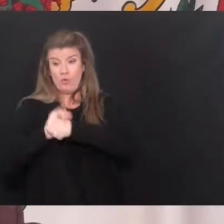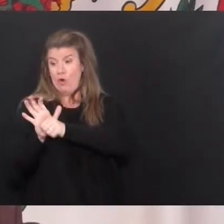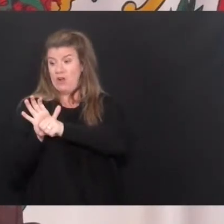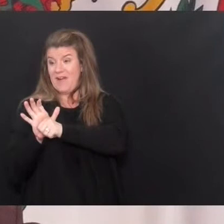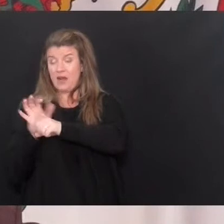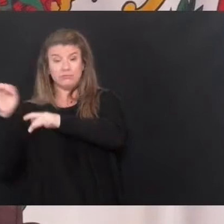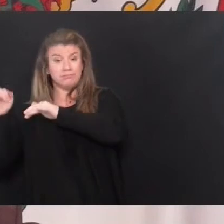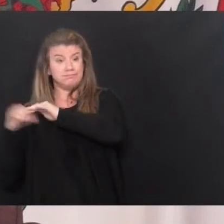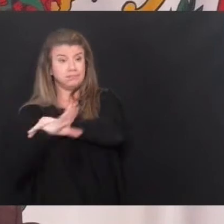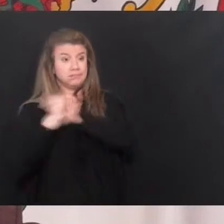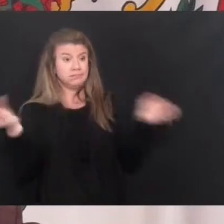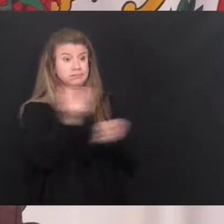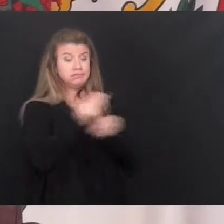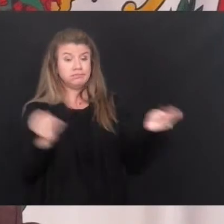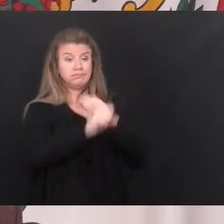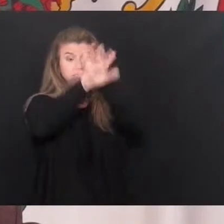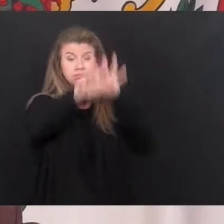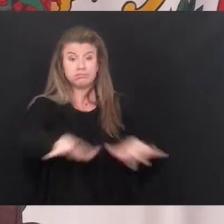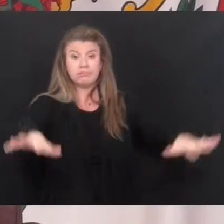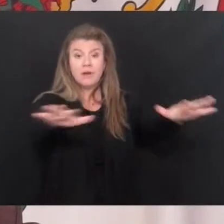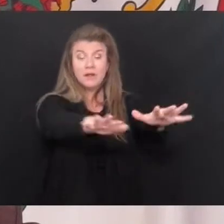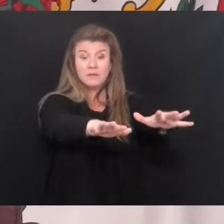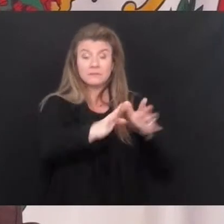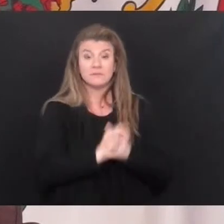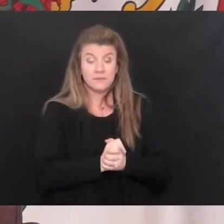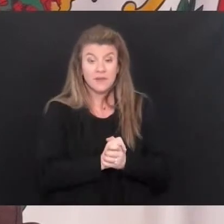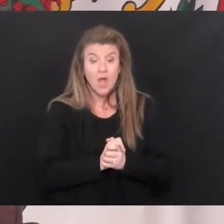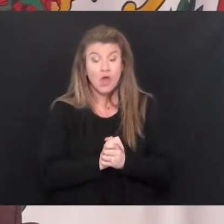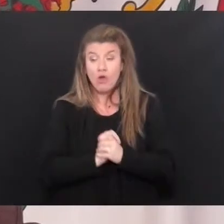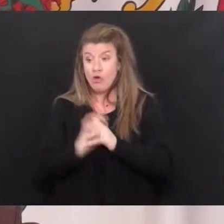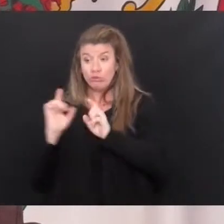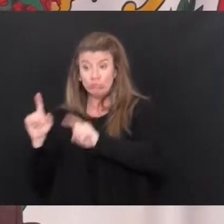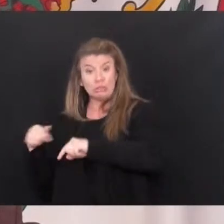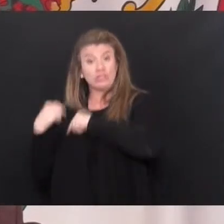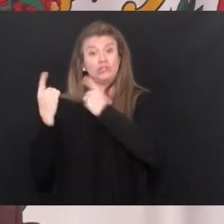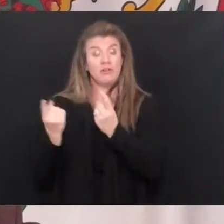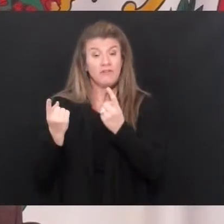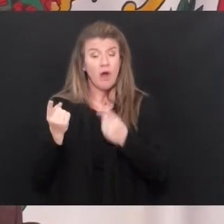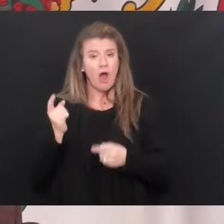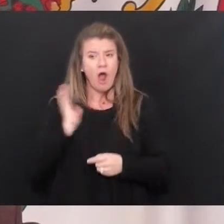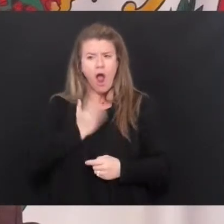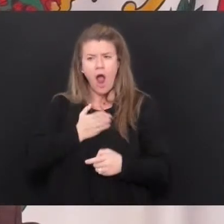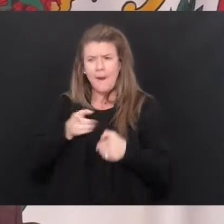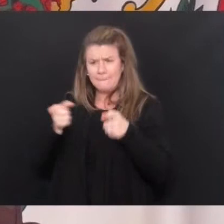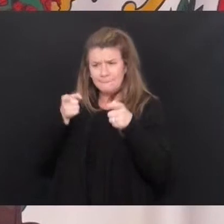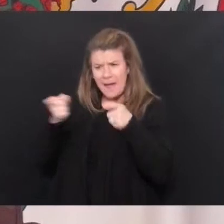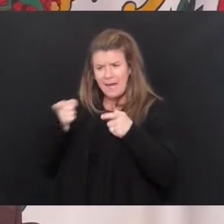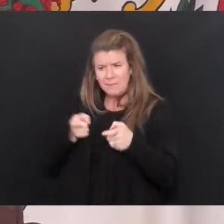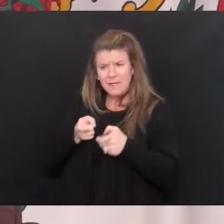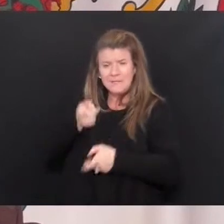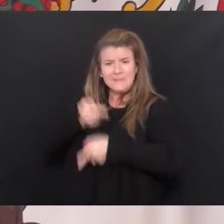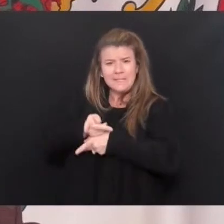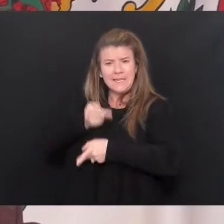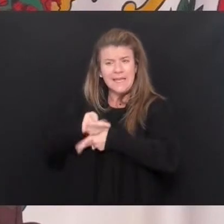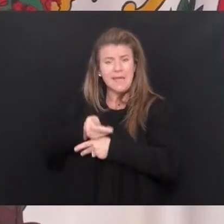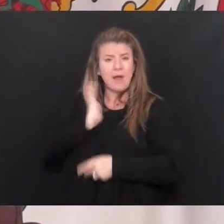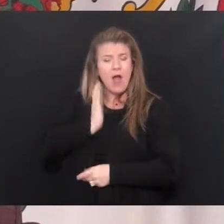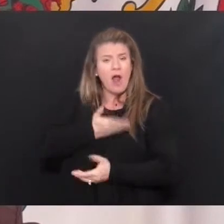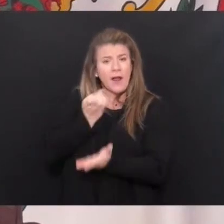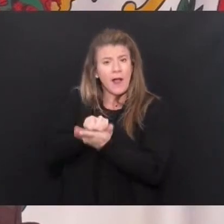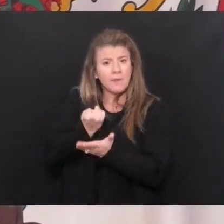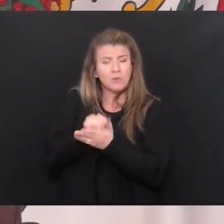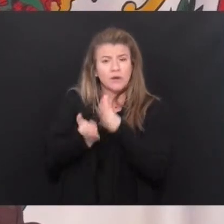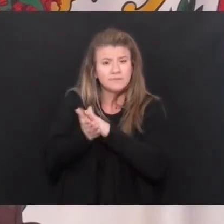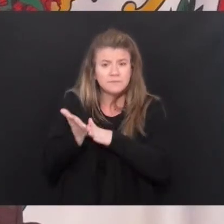crazy? We managed along the way to keep West Virginia's economy running, to